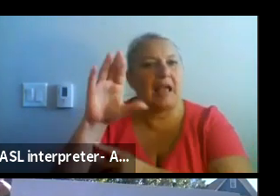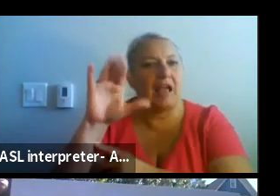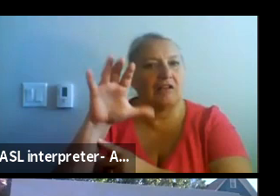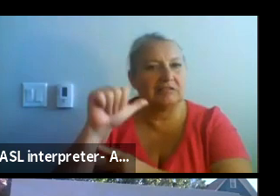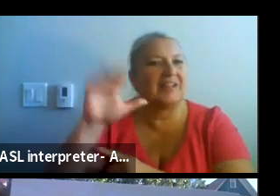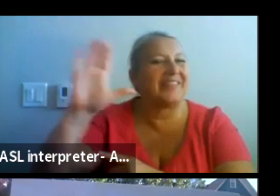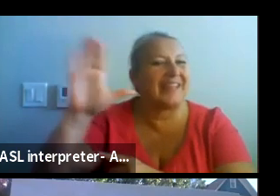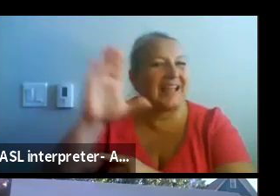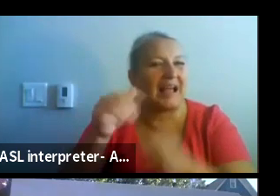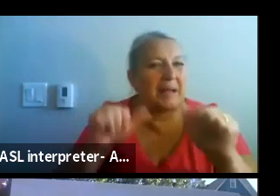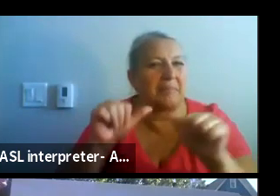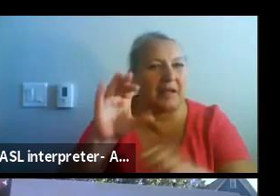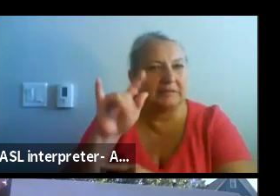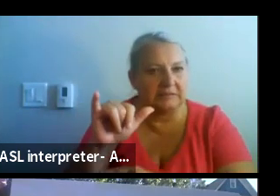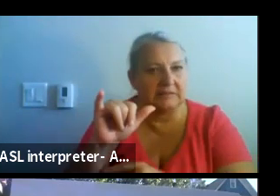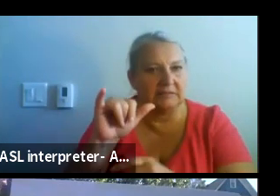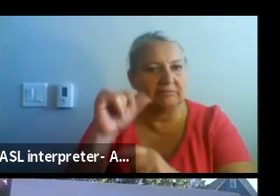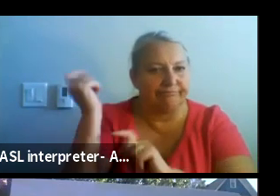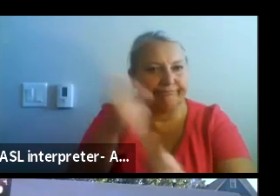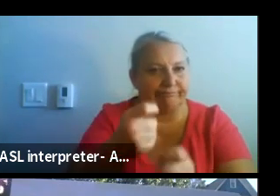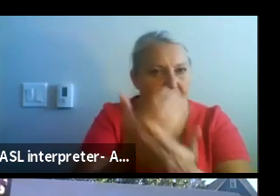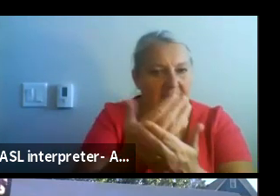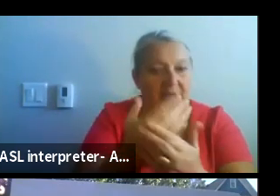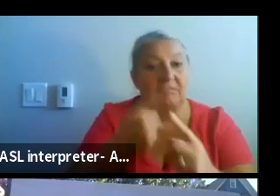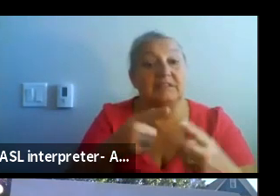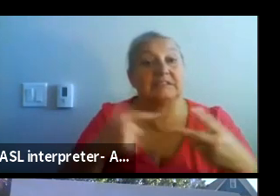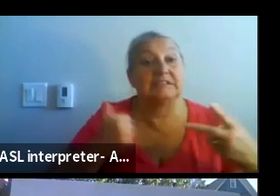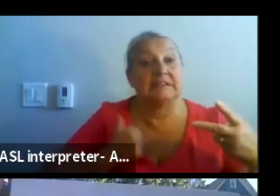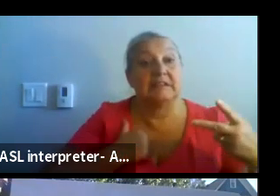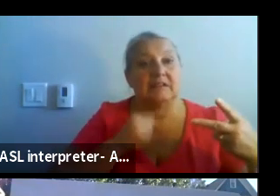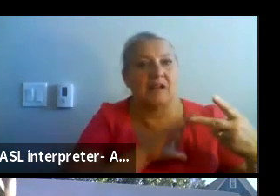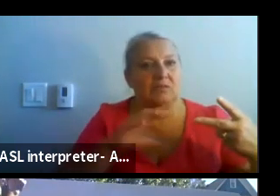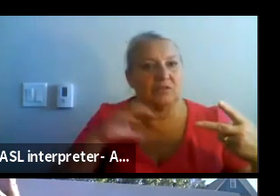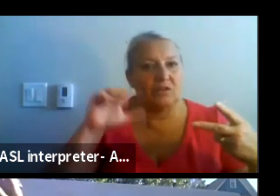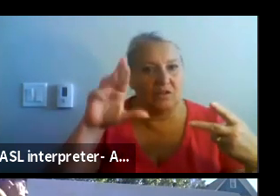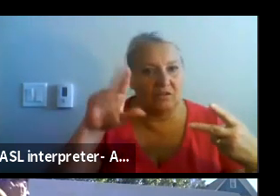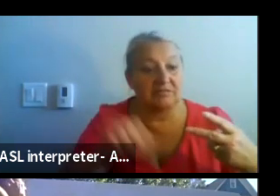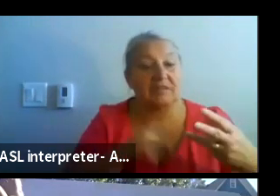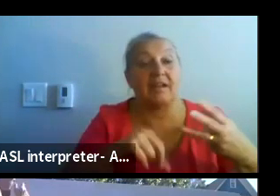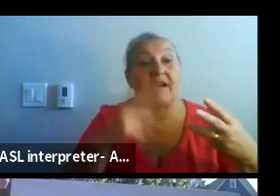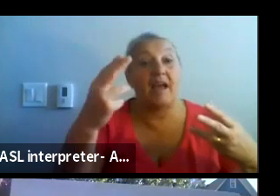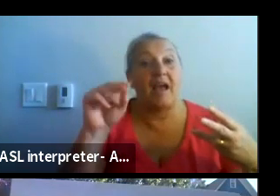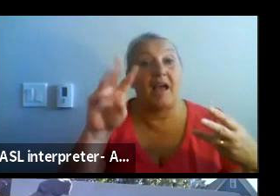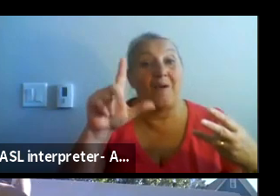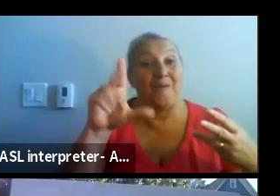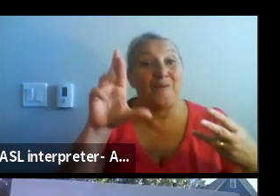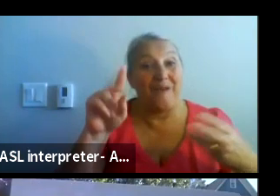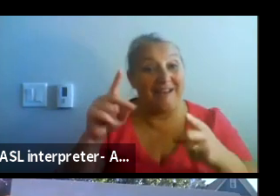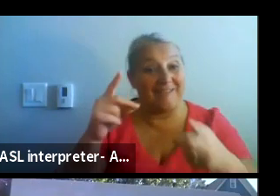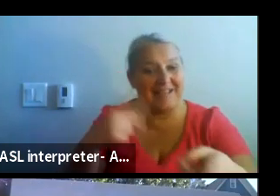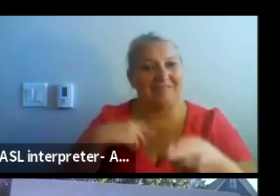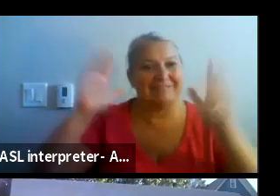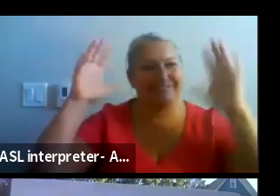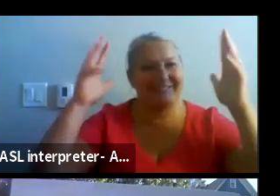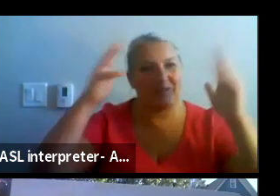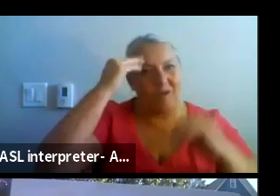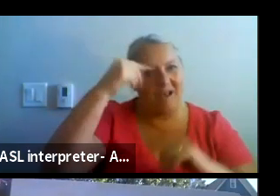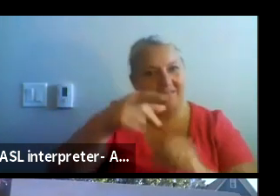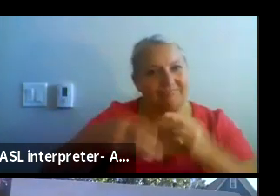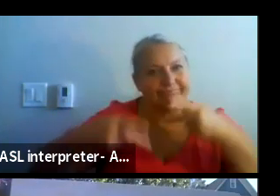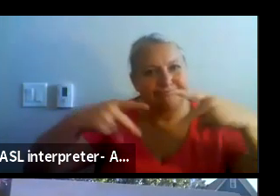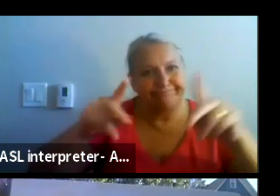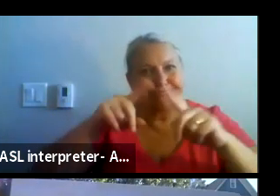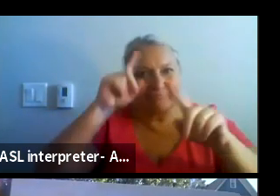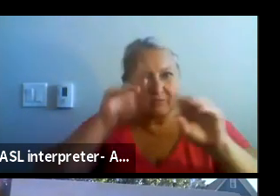Grant and the Canada Council for the Arts. Huge shout out to our partner HowlRound, which is live streaming today's event for us. We want to recognize